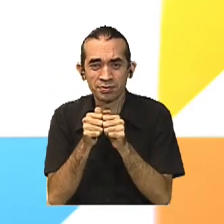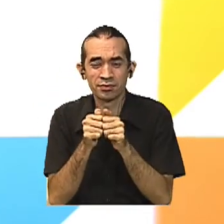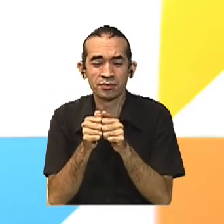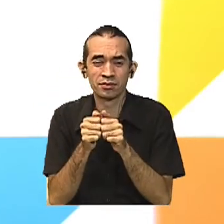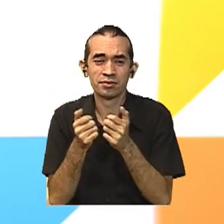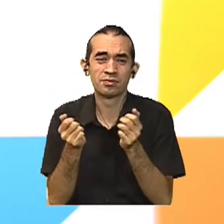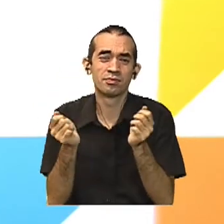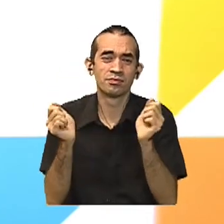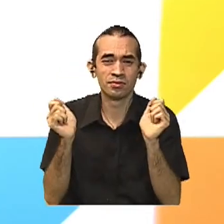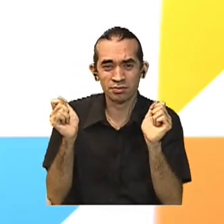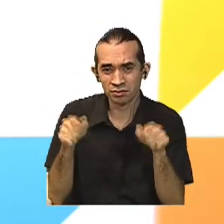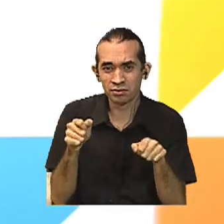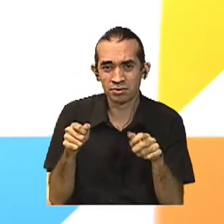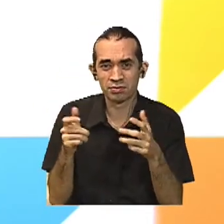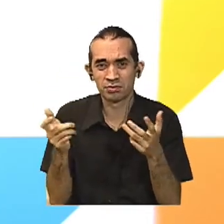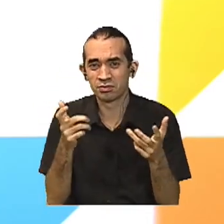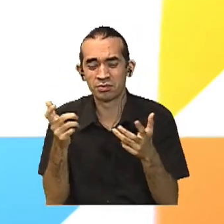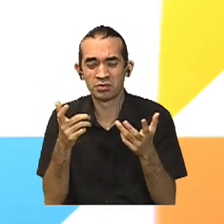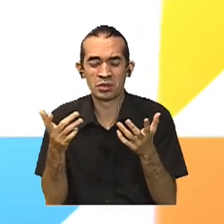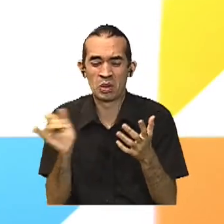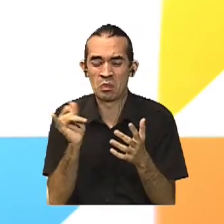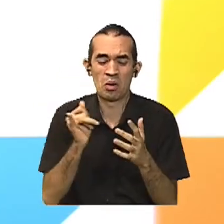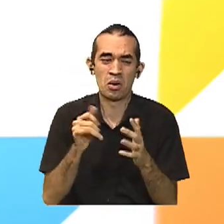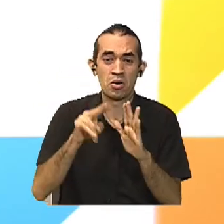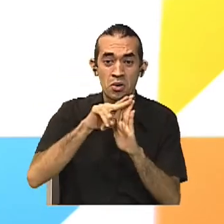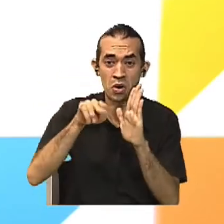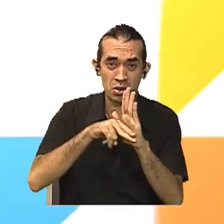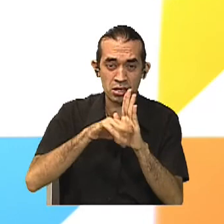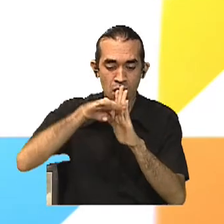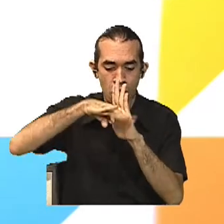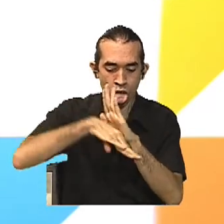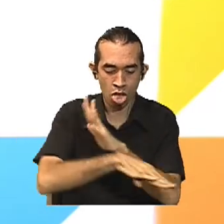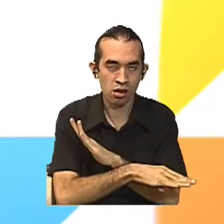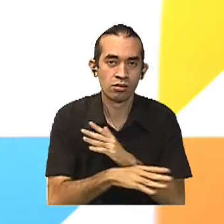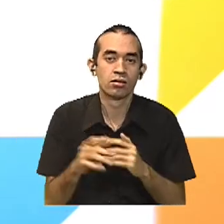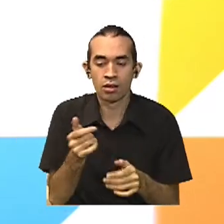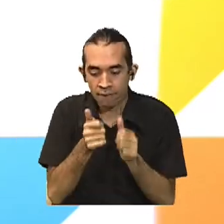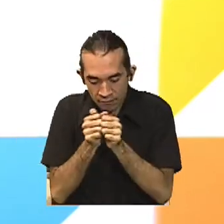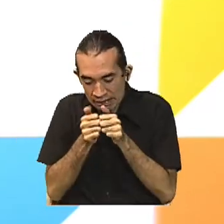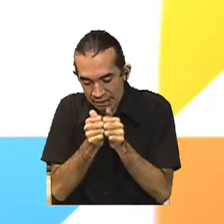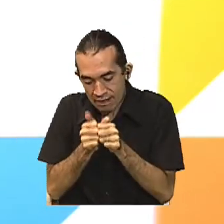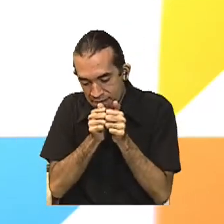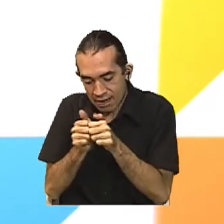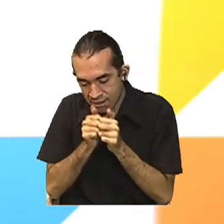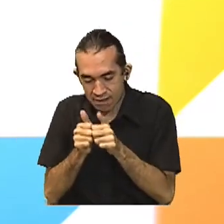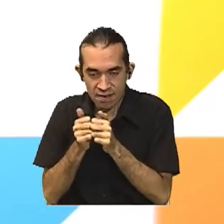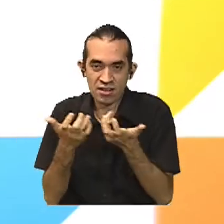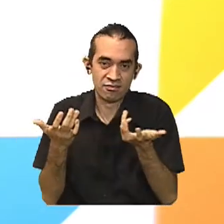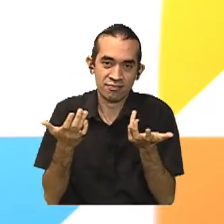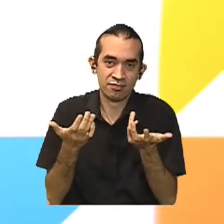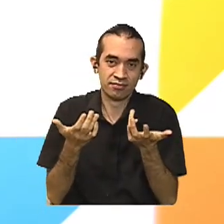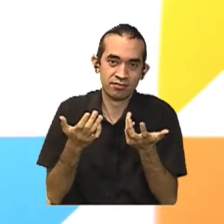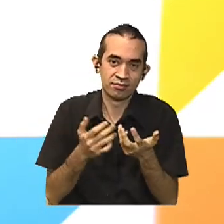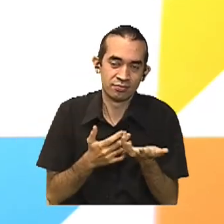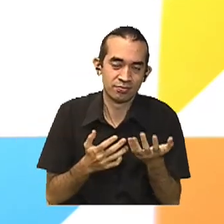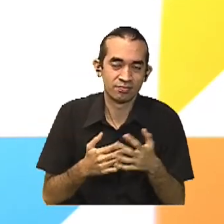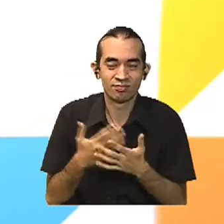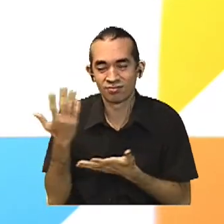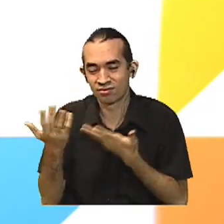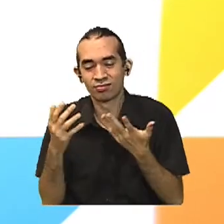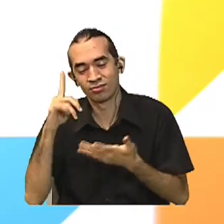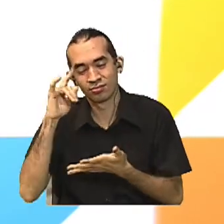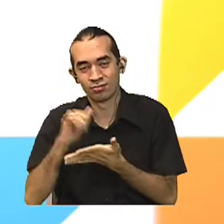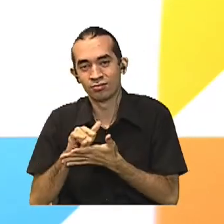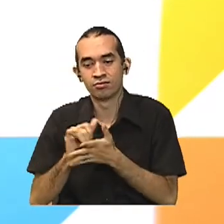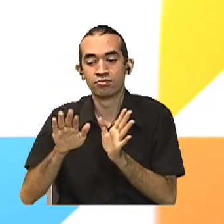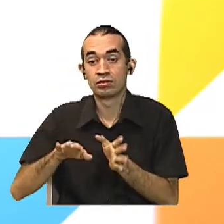help to get poor grades, okay, because you are all the time using your cell phone. Okay, so,